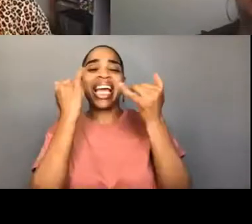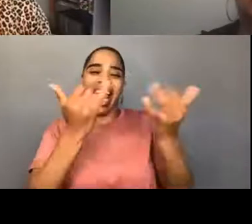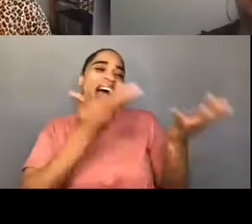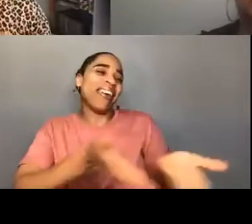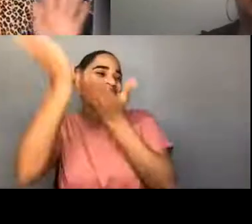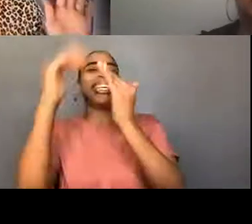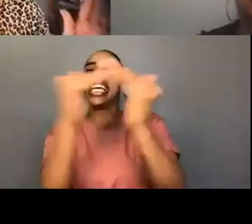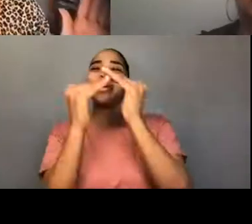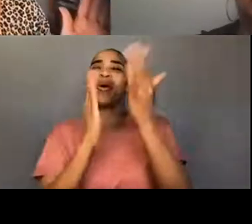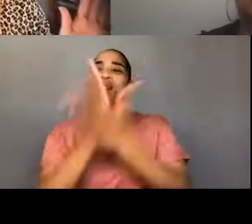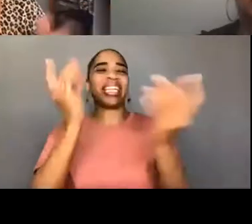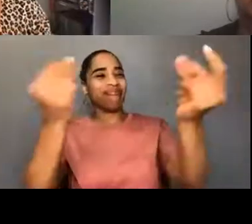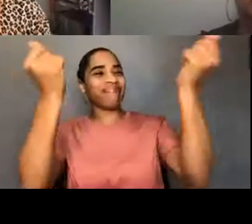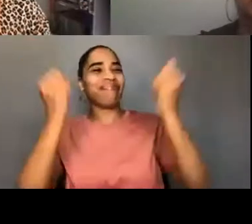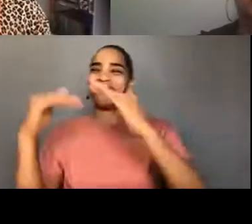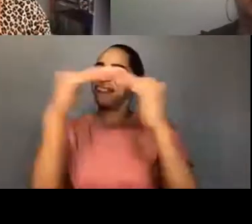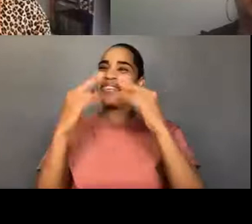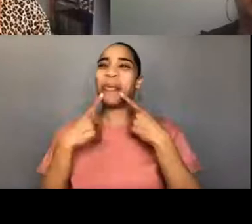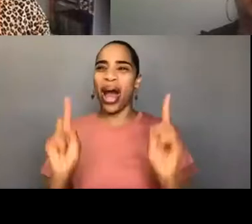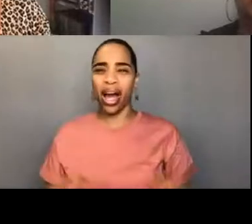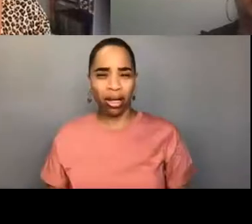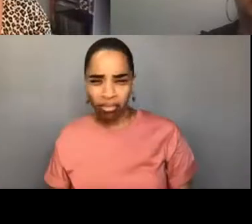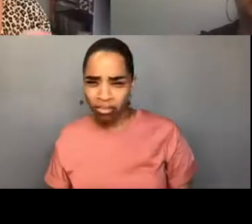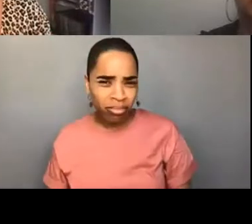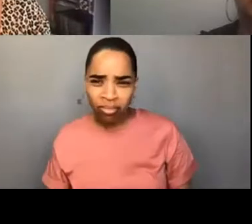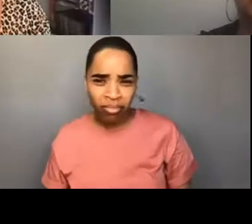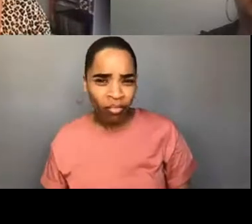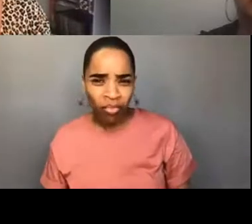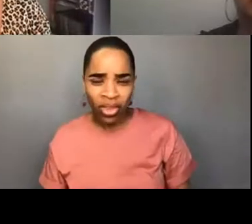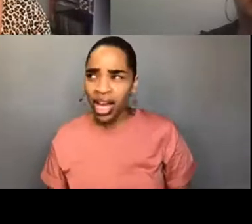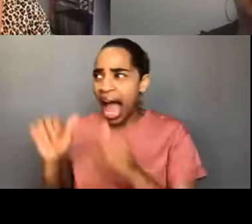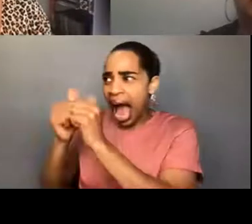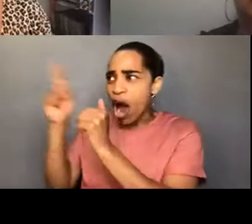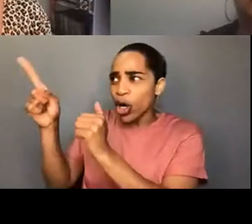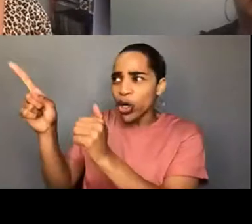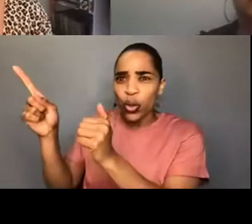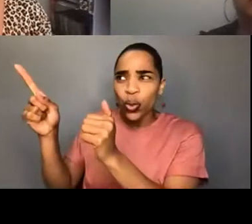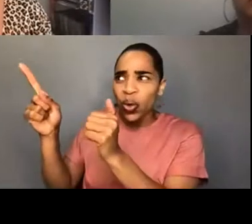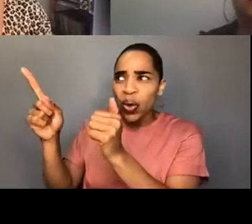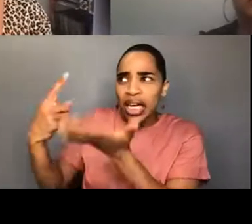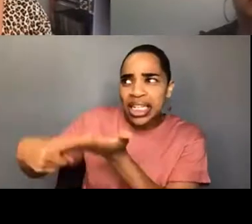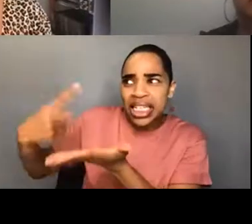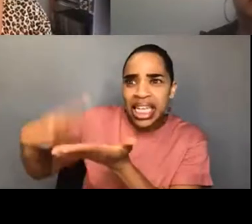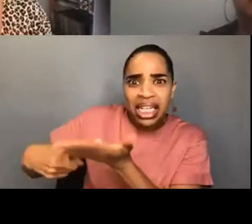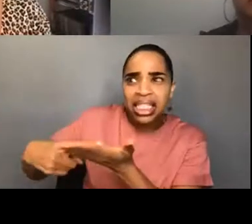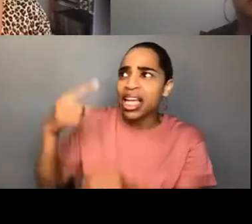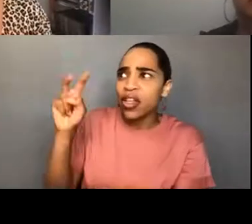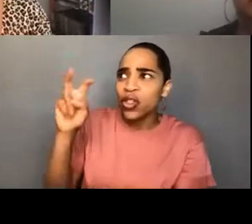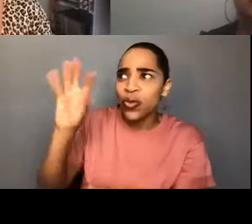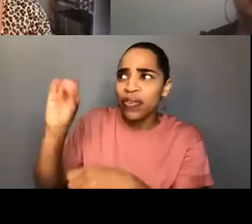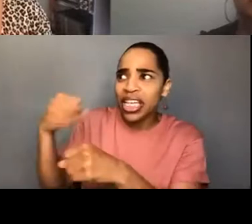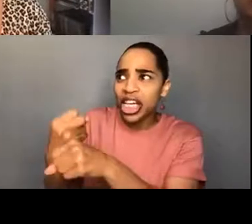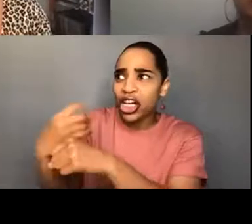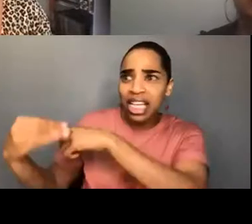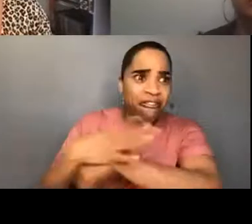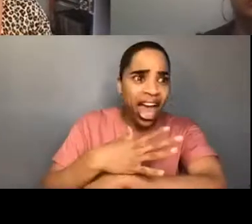all have the same rights, so we're all equal, without actually doing something to address what that 250 years did